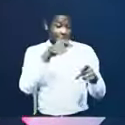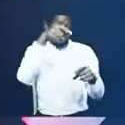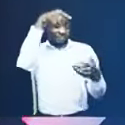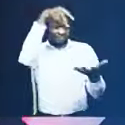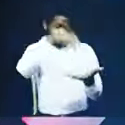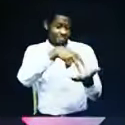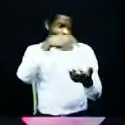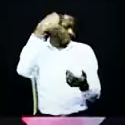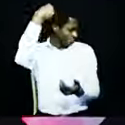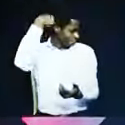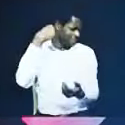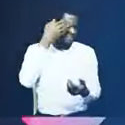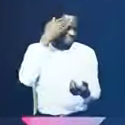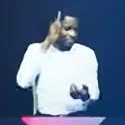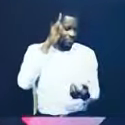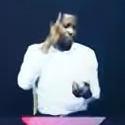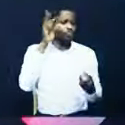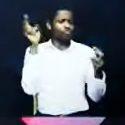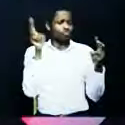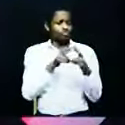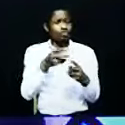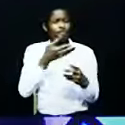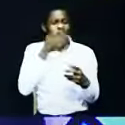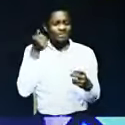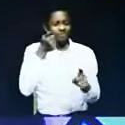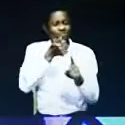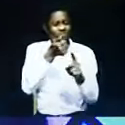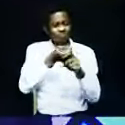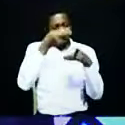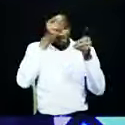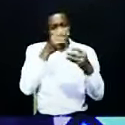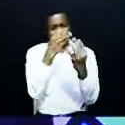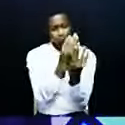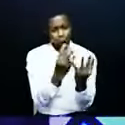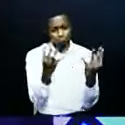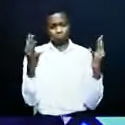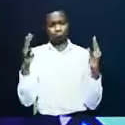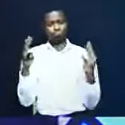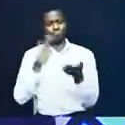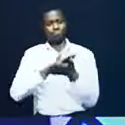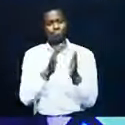any advances of evil, build the blocks. Build the blocks. See,